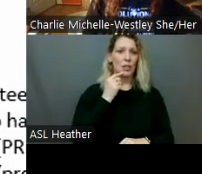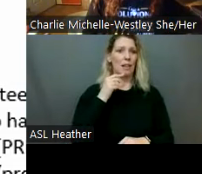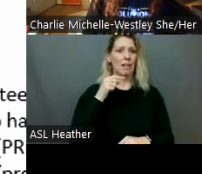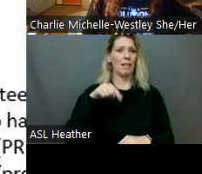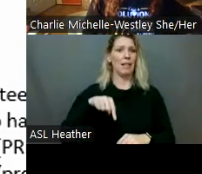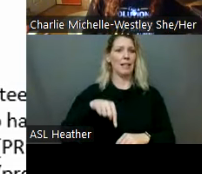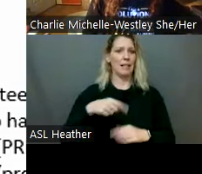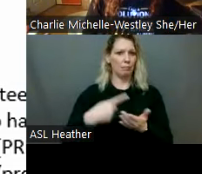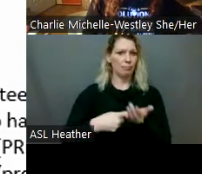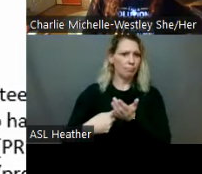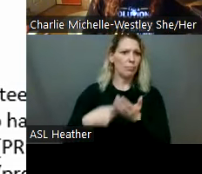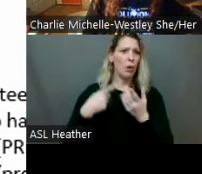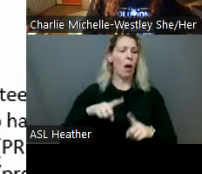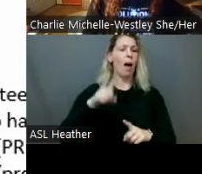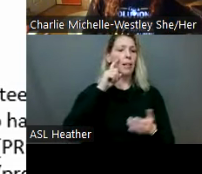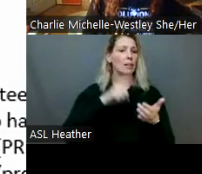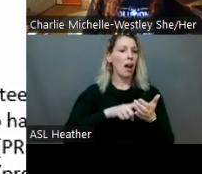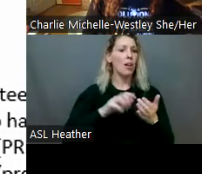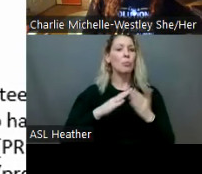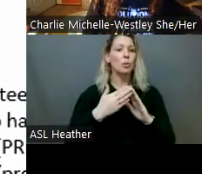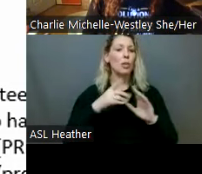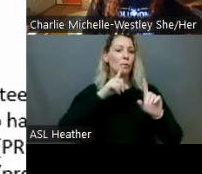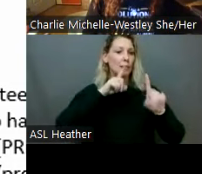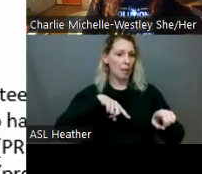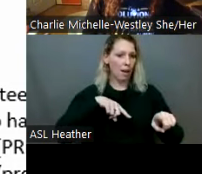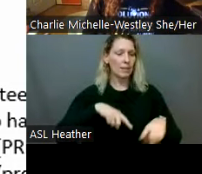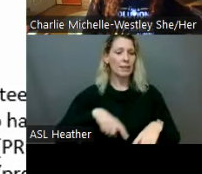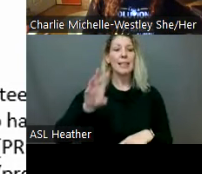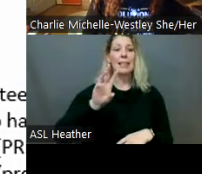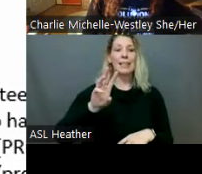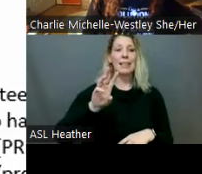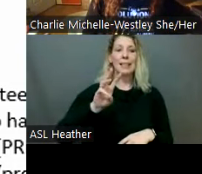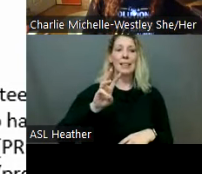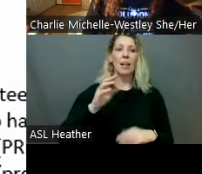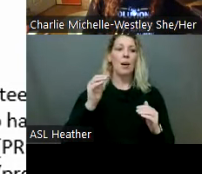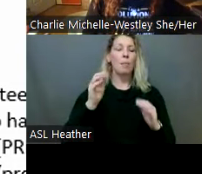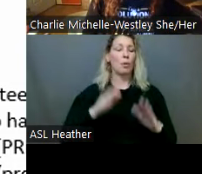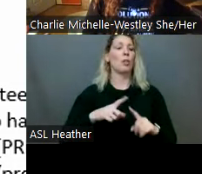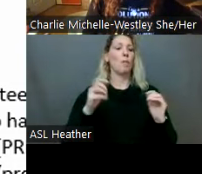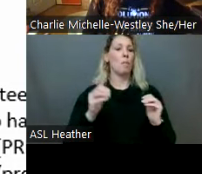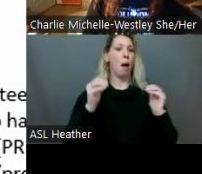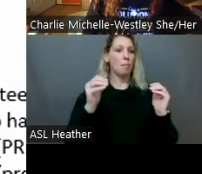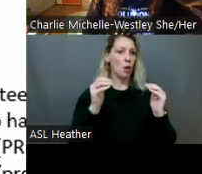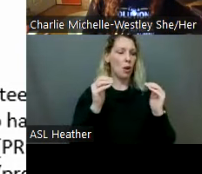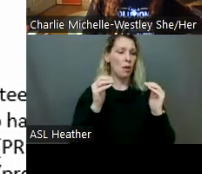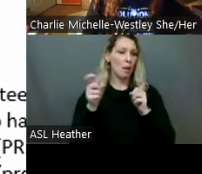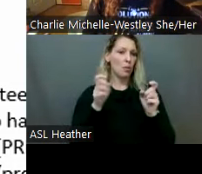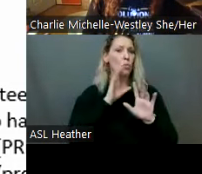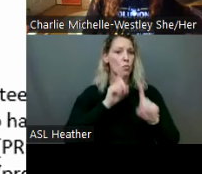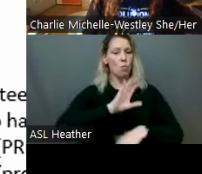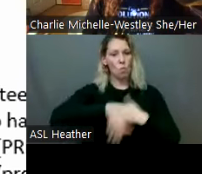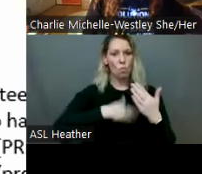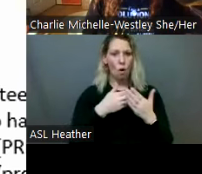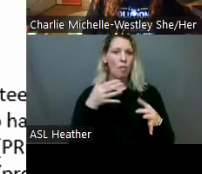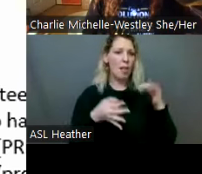being discussed while acknowledging community responses. And 6, a person from upper management of the Bureau's training division shall attend all hearings to answer